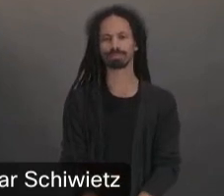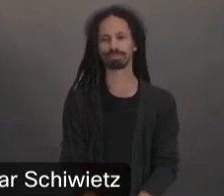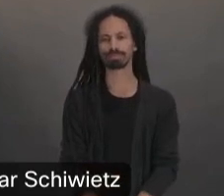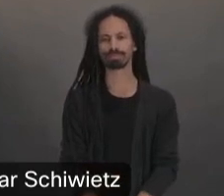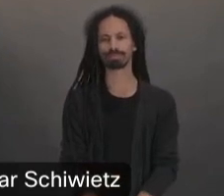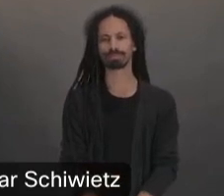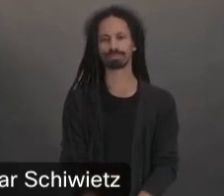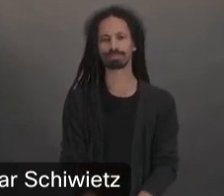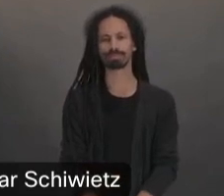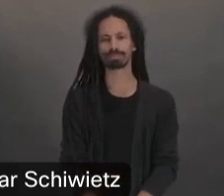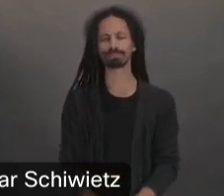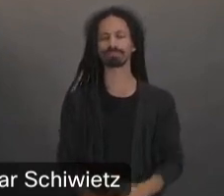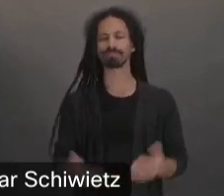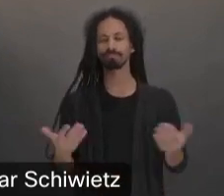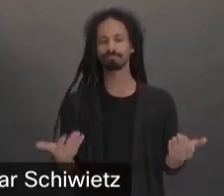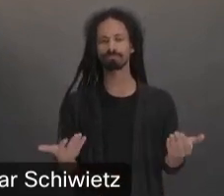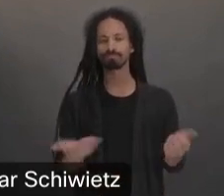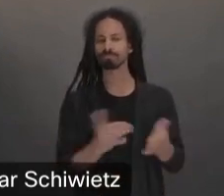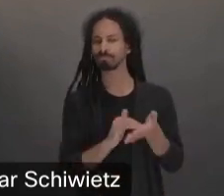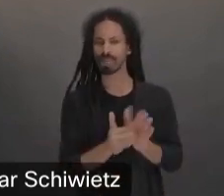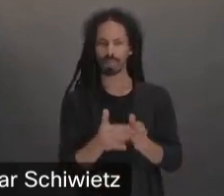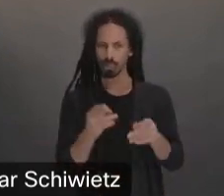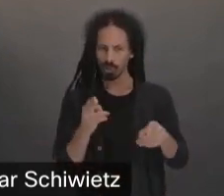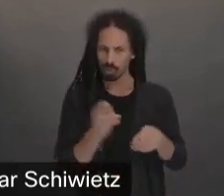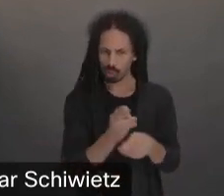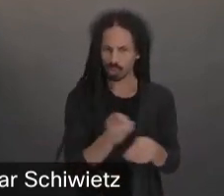So how do we cite?